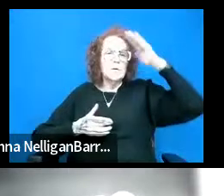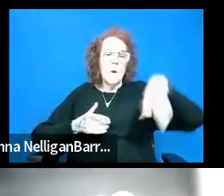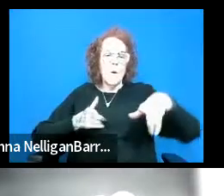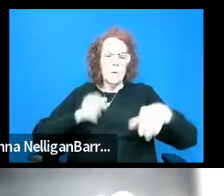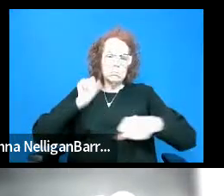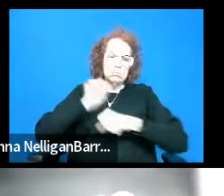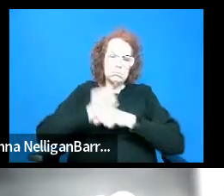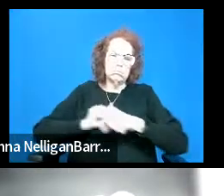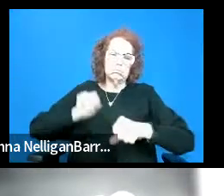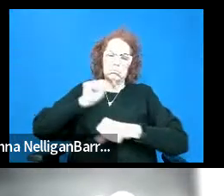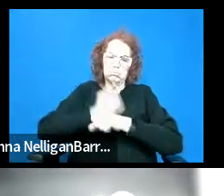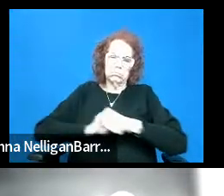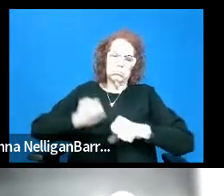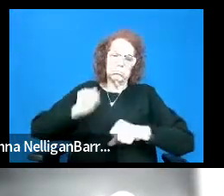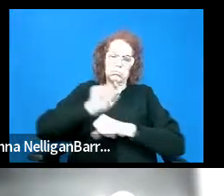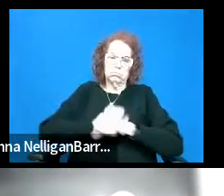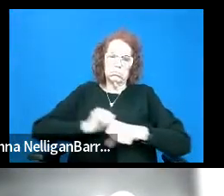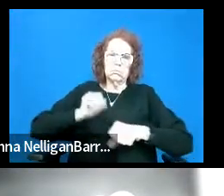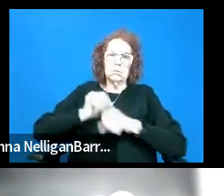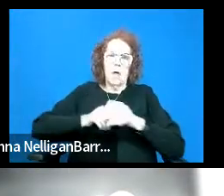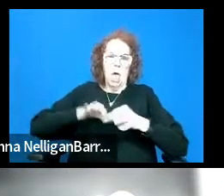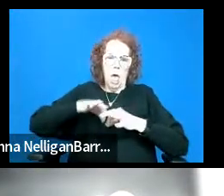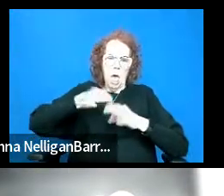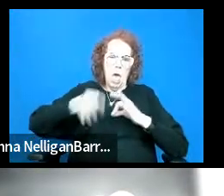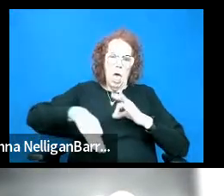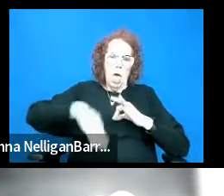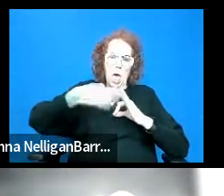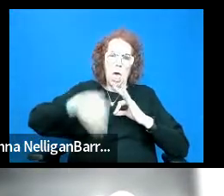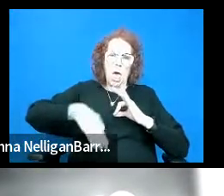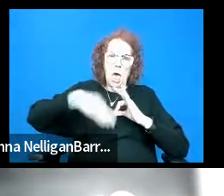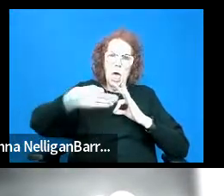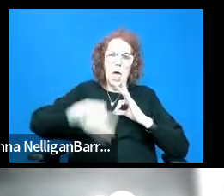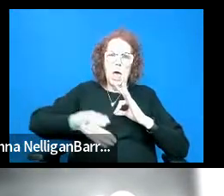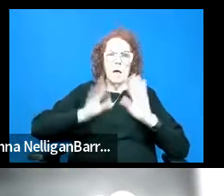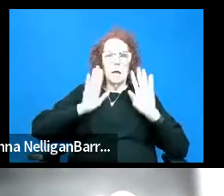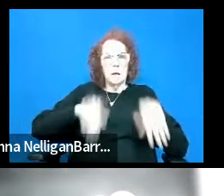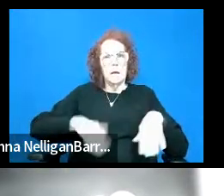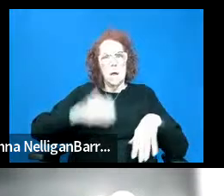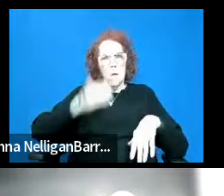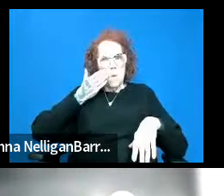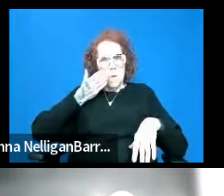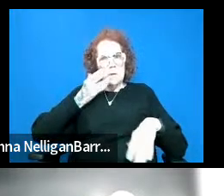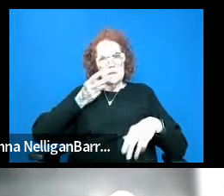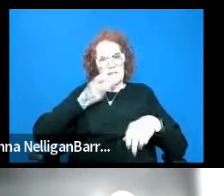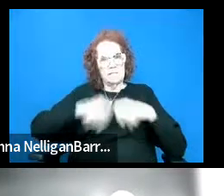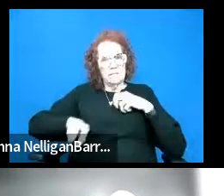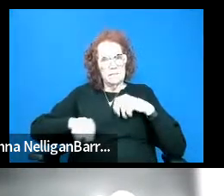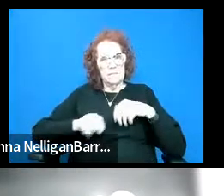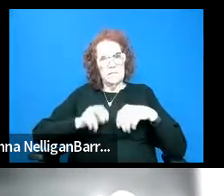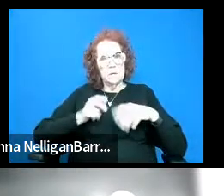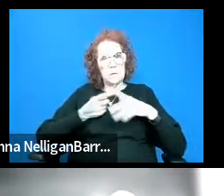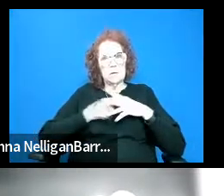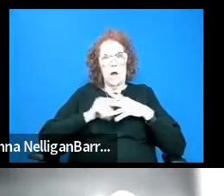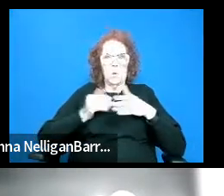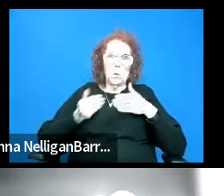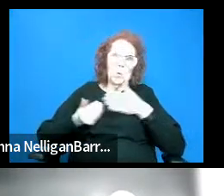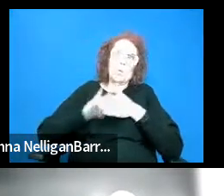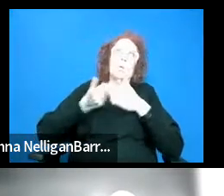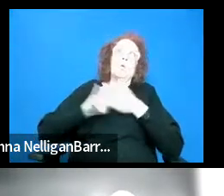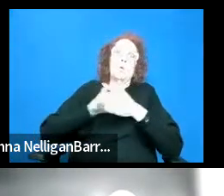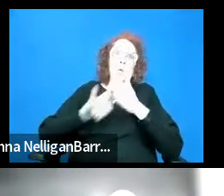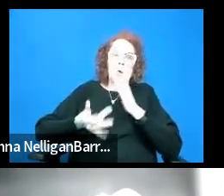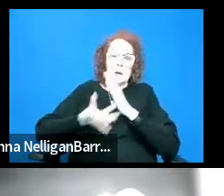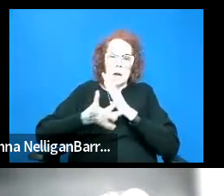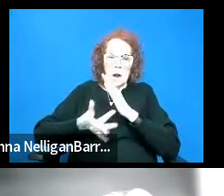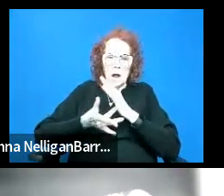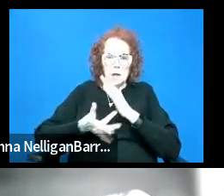that. I also know that it's oftentimes really, really difficult to incorporate new technologies and be able to actually utilize all